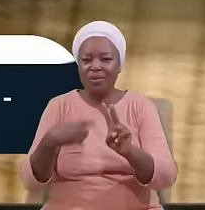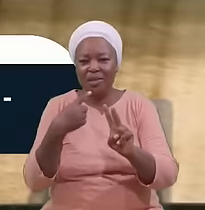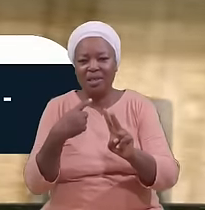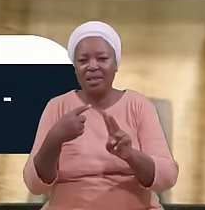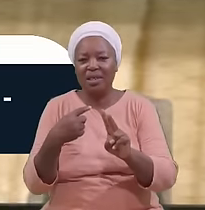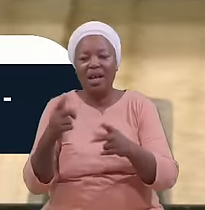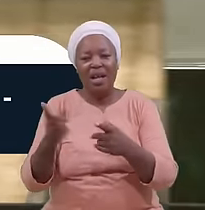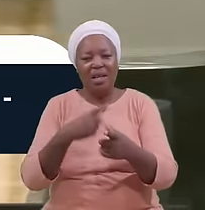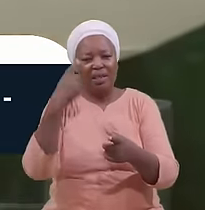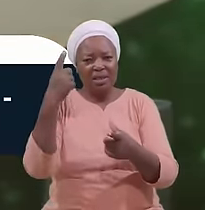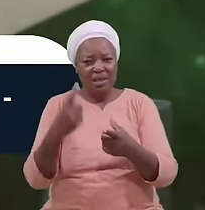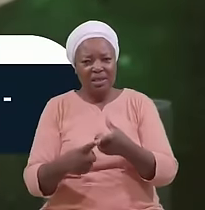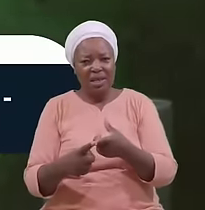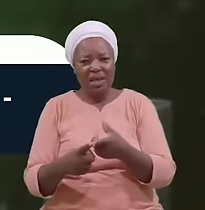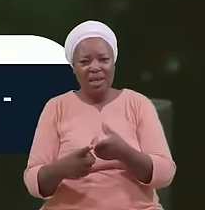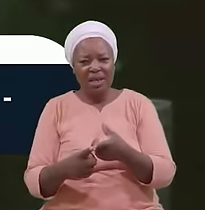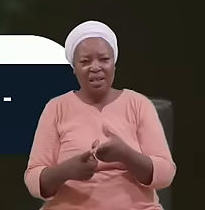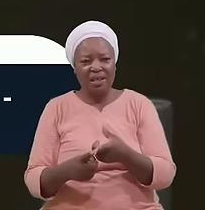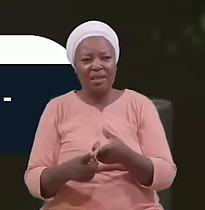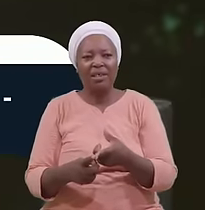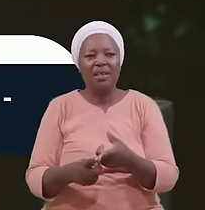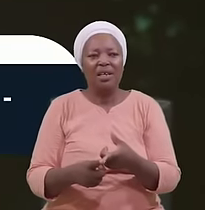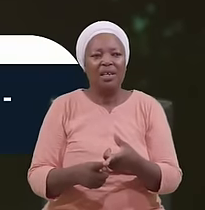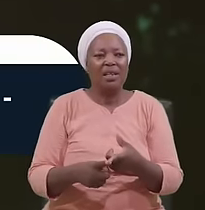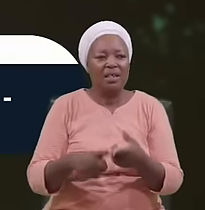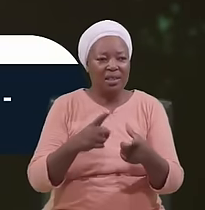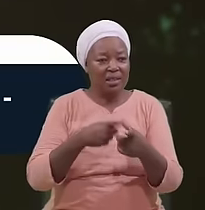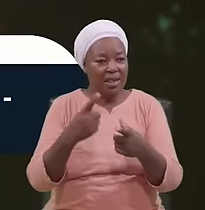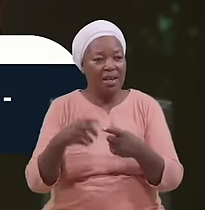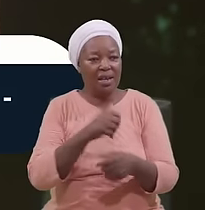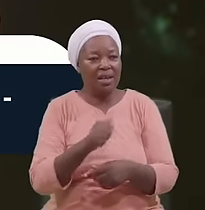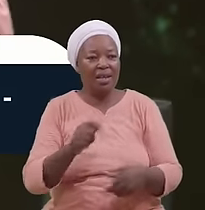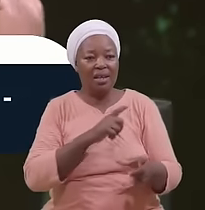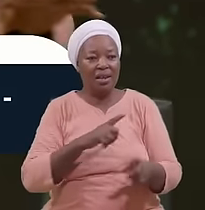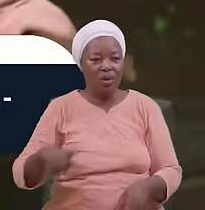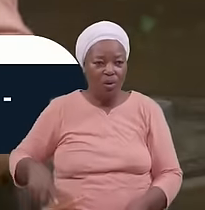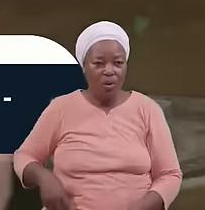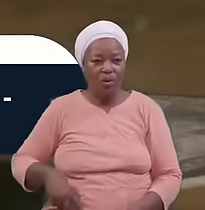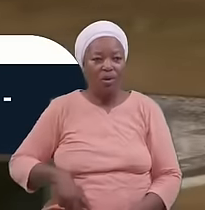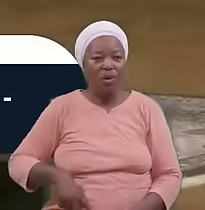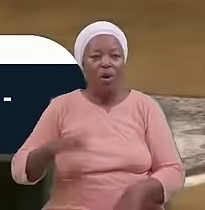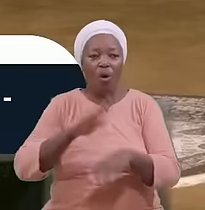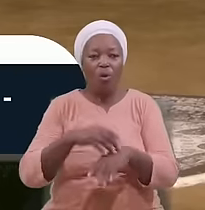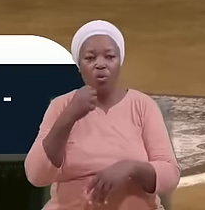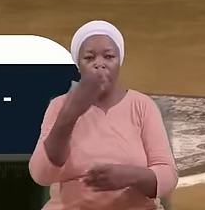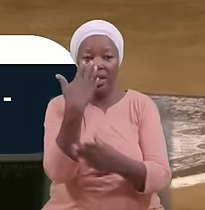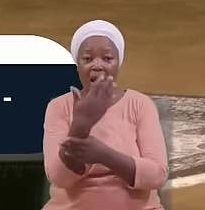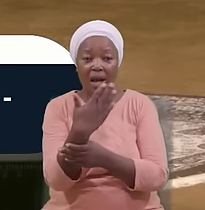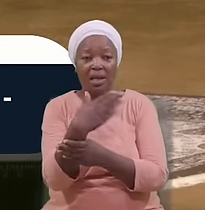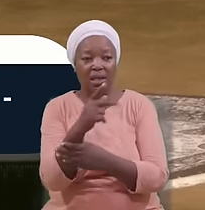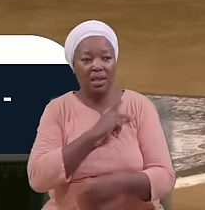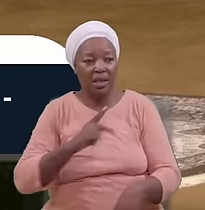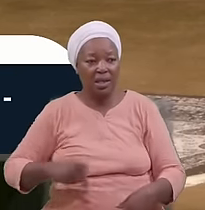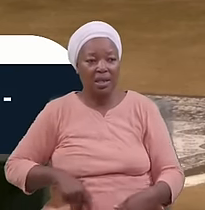a Lord on whose hand the king leaned and